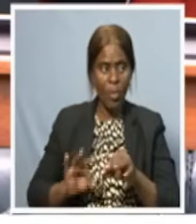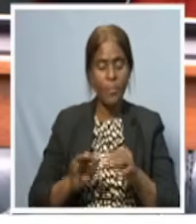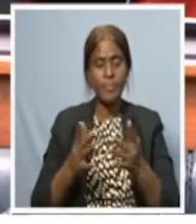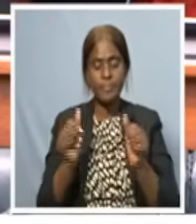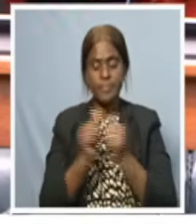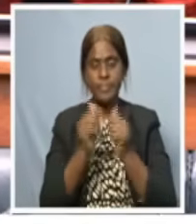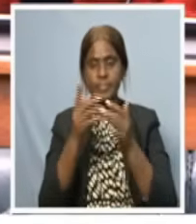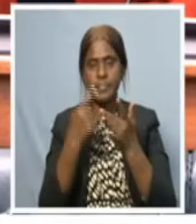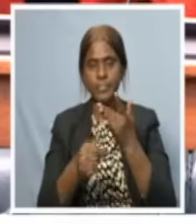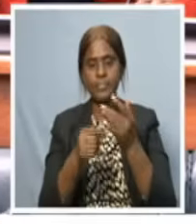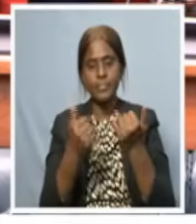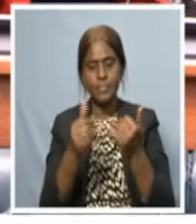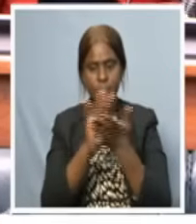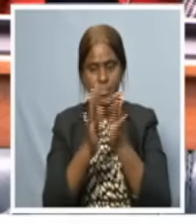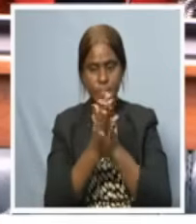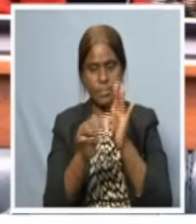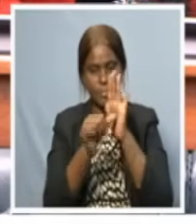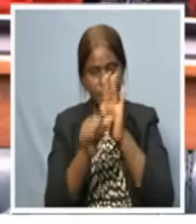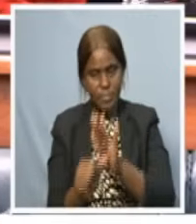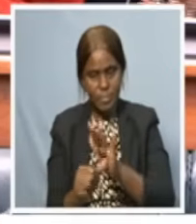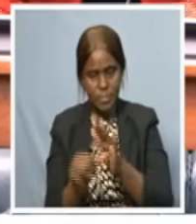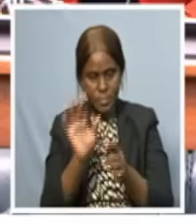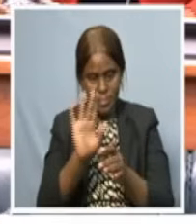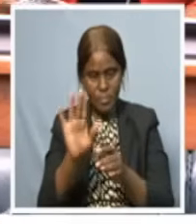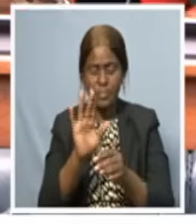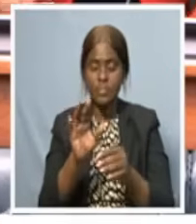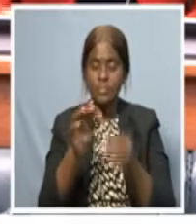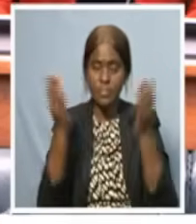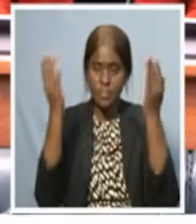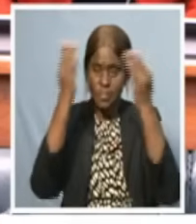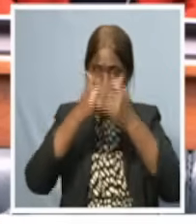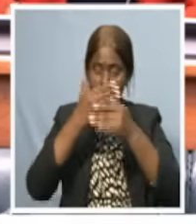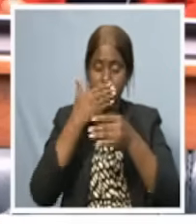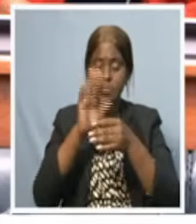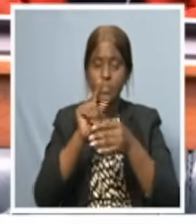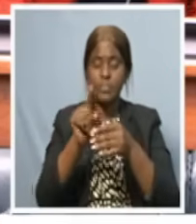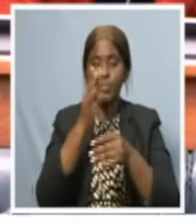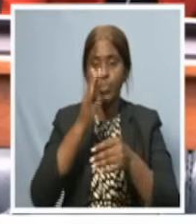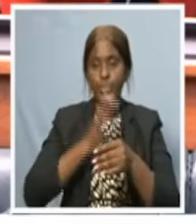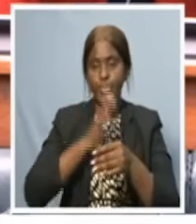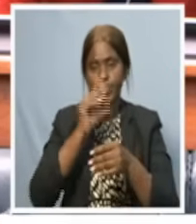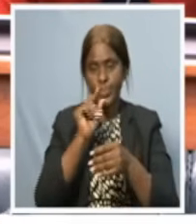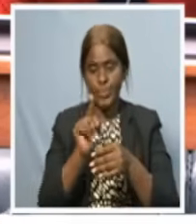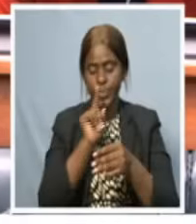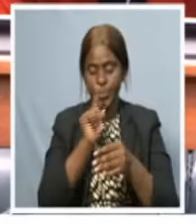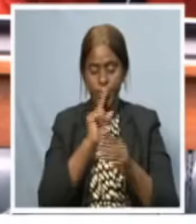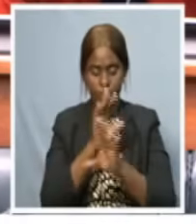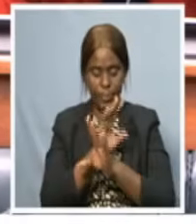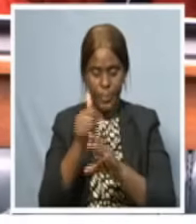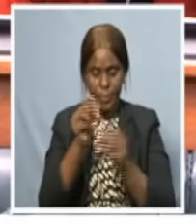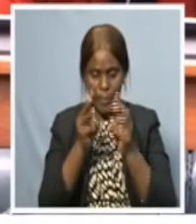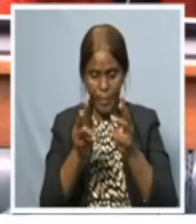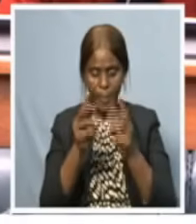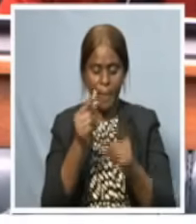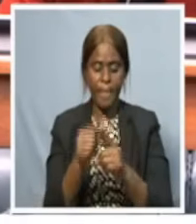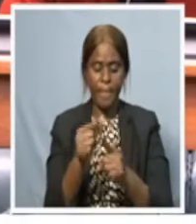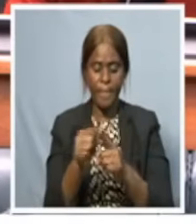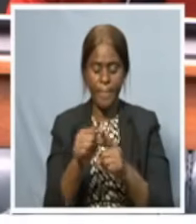age without becoming victims of its darker side. Madam Speaker, Zambia